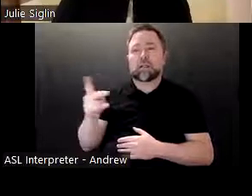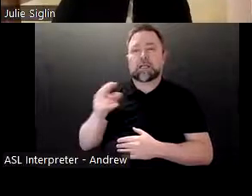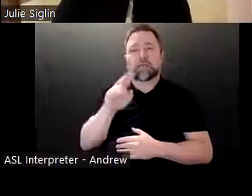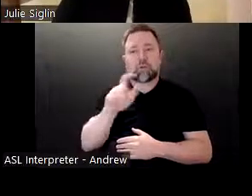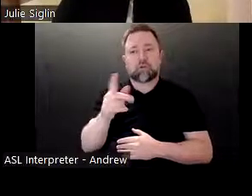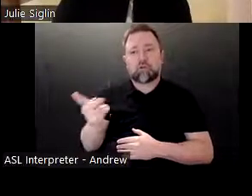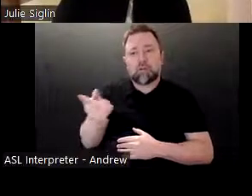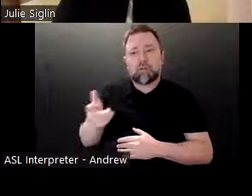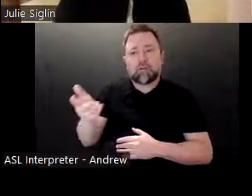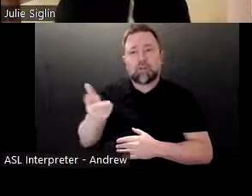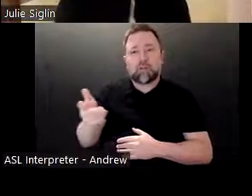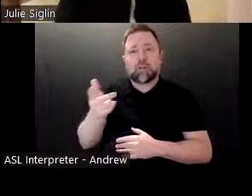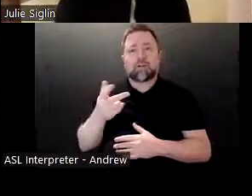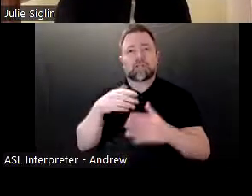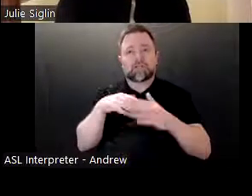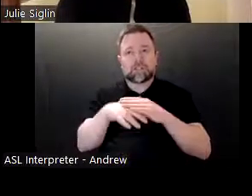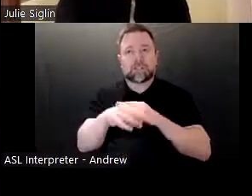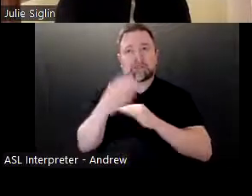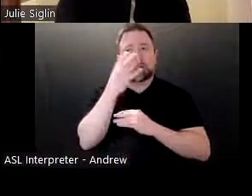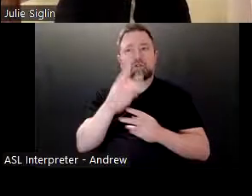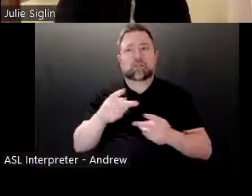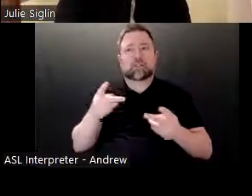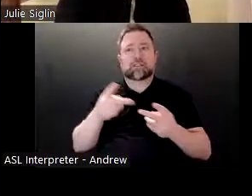venture into this magical place.